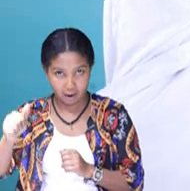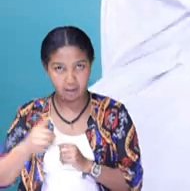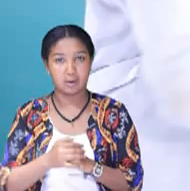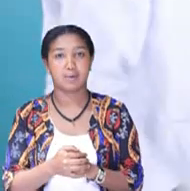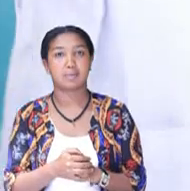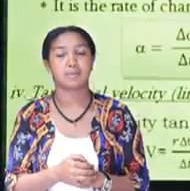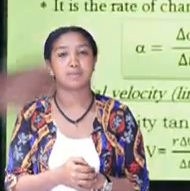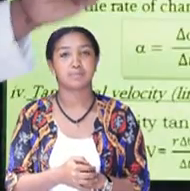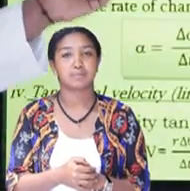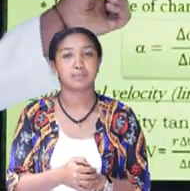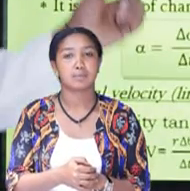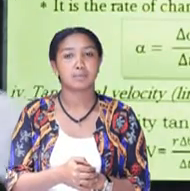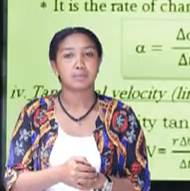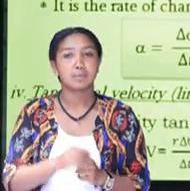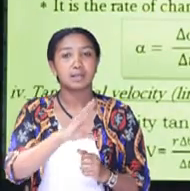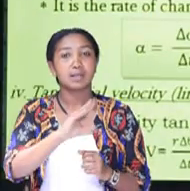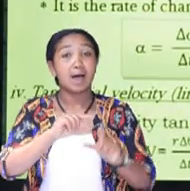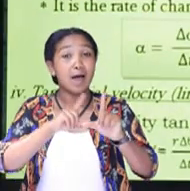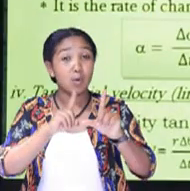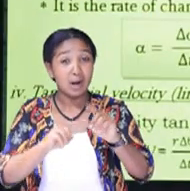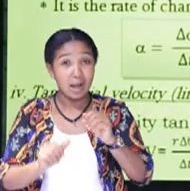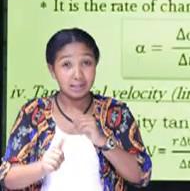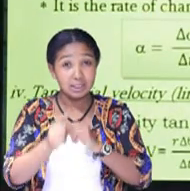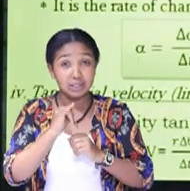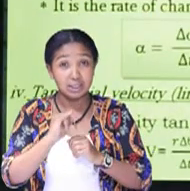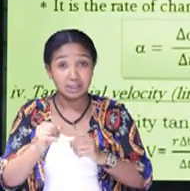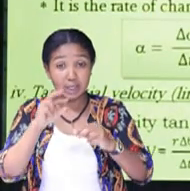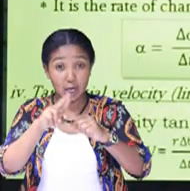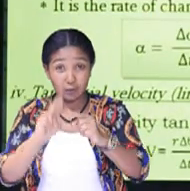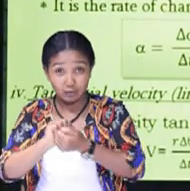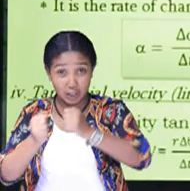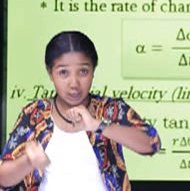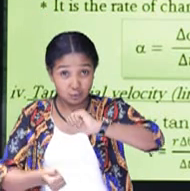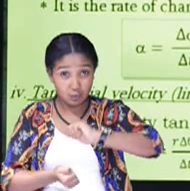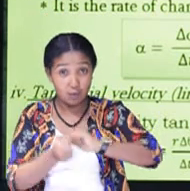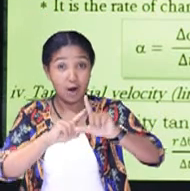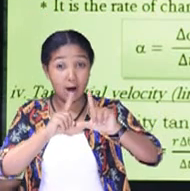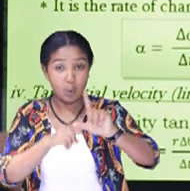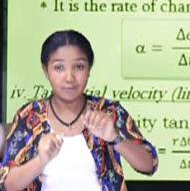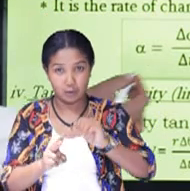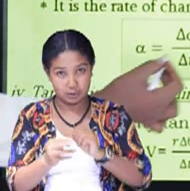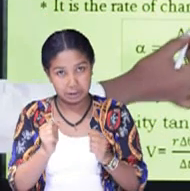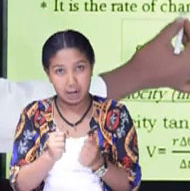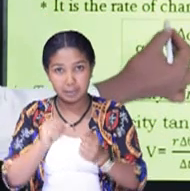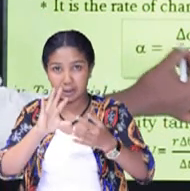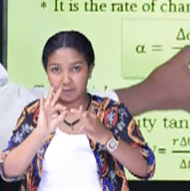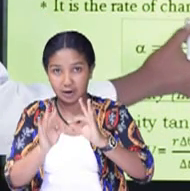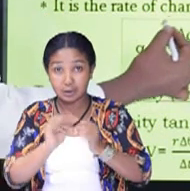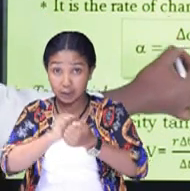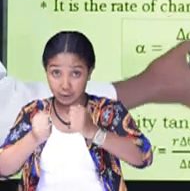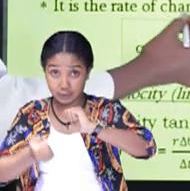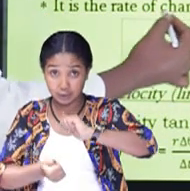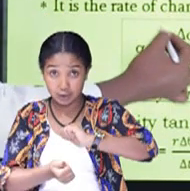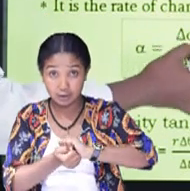omega here. And angular acceleration is the rate of change of angular velocity. It can be defined as